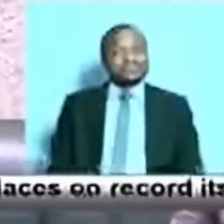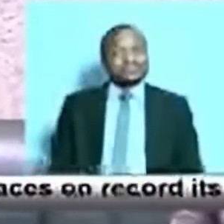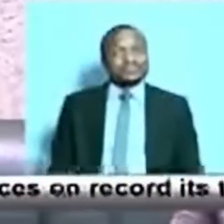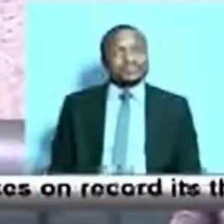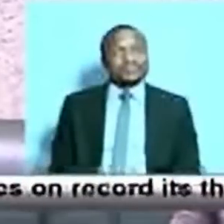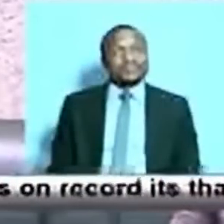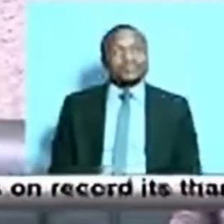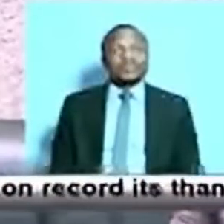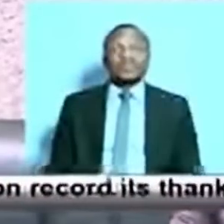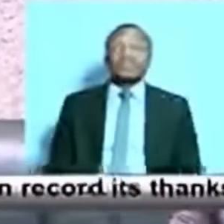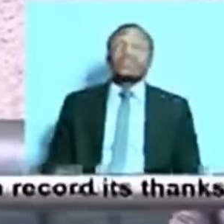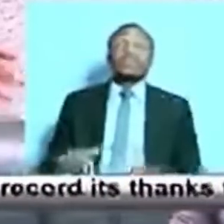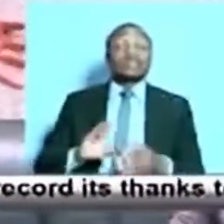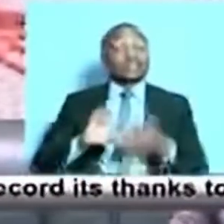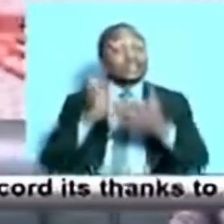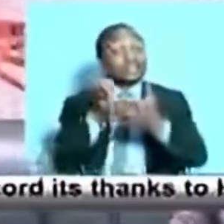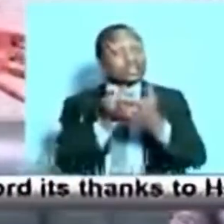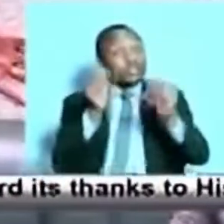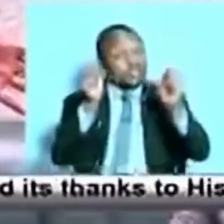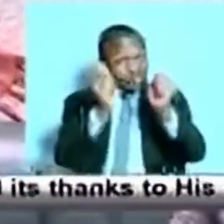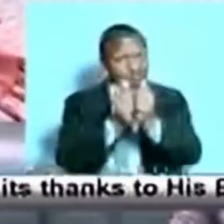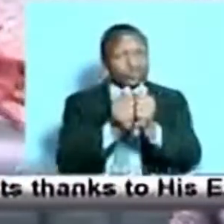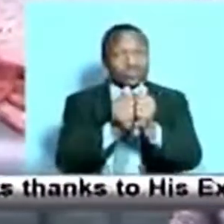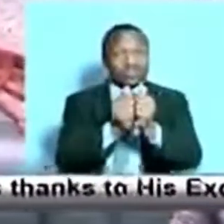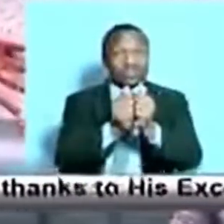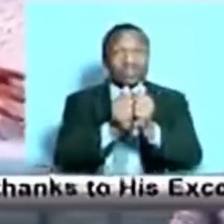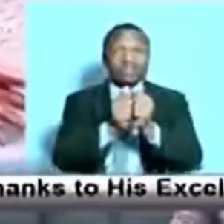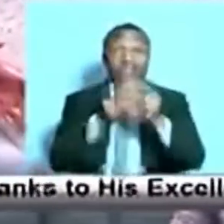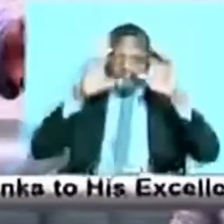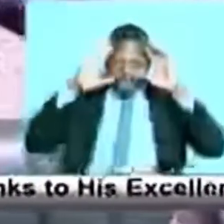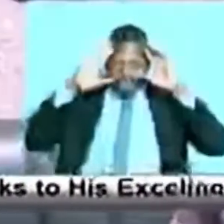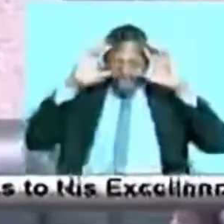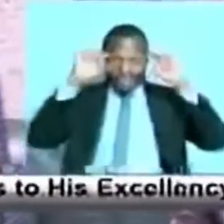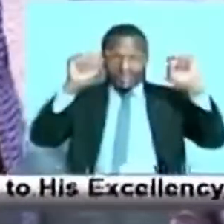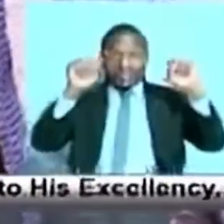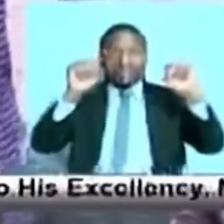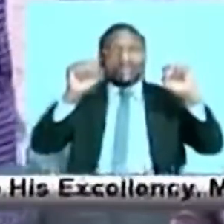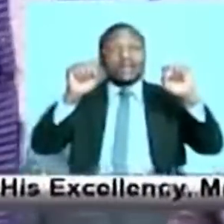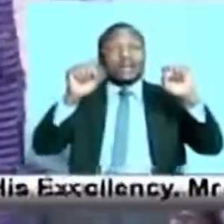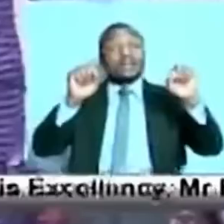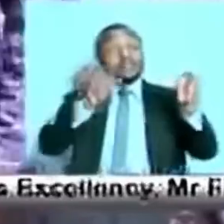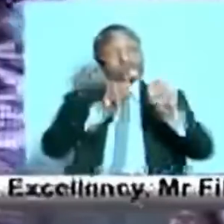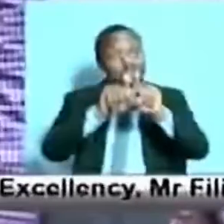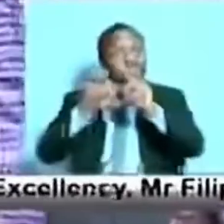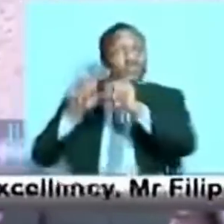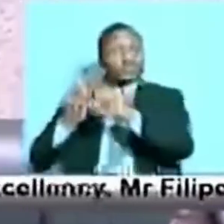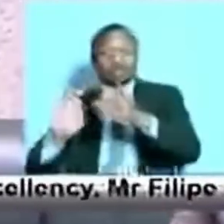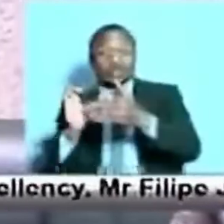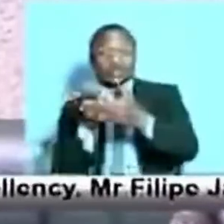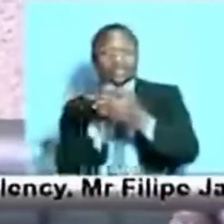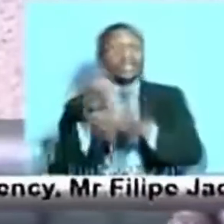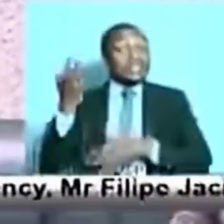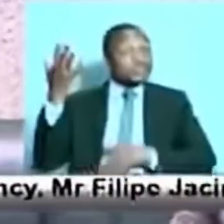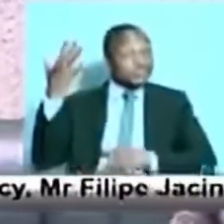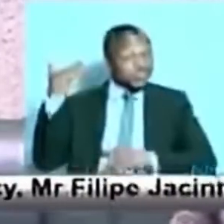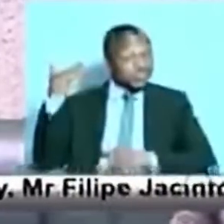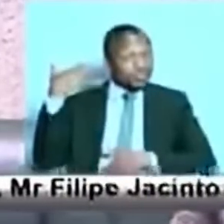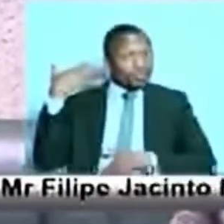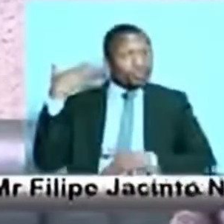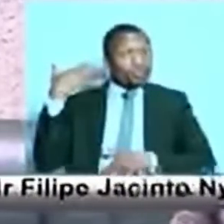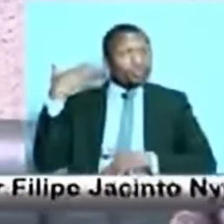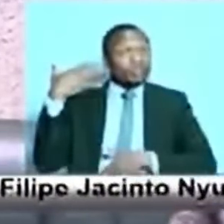the fruitful engagement with the Republican president. And he went also to engage the former president,